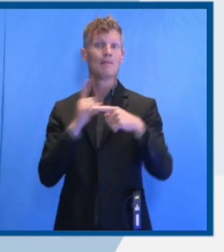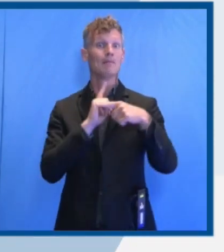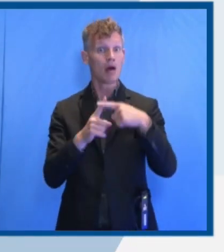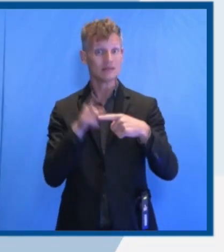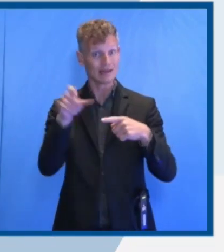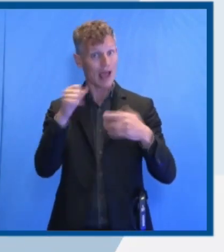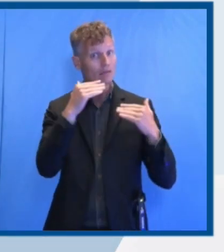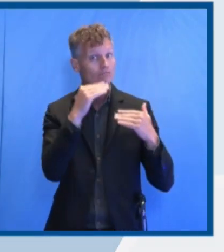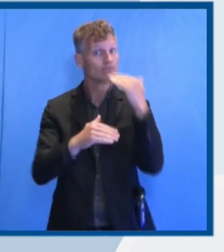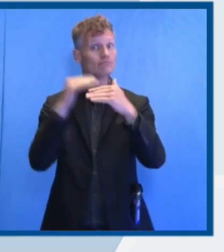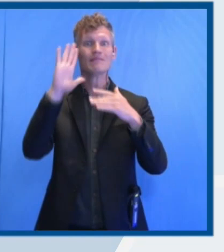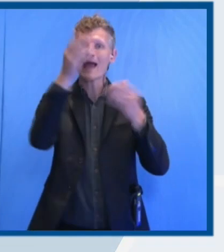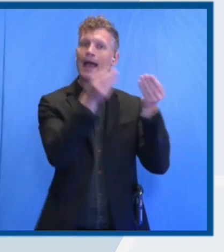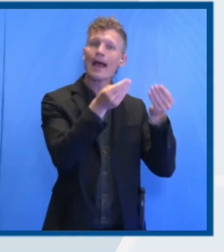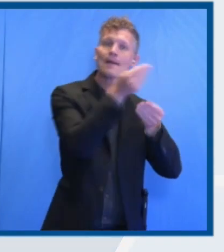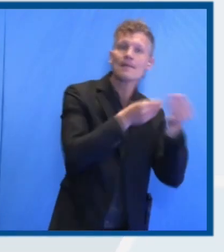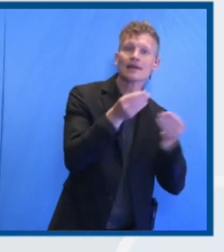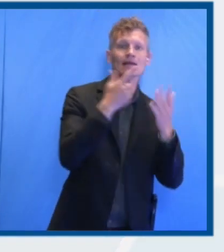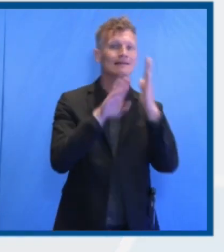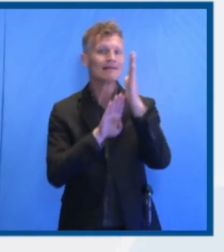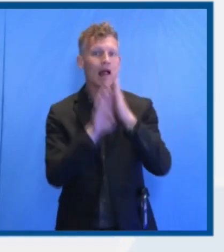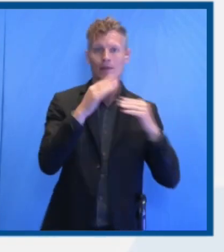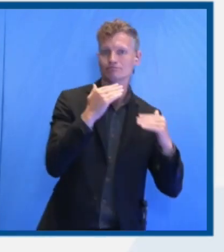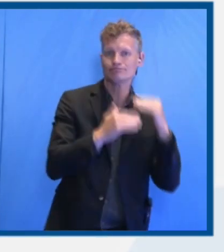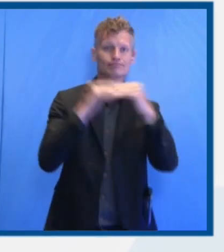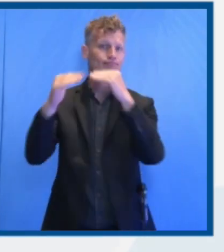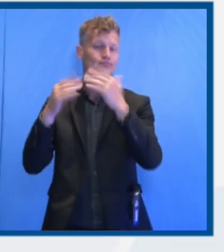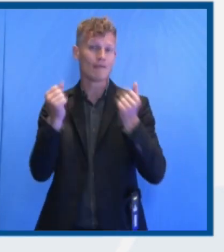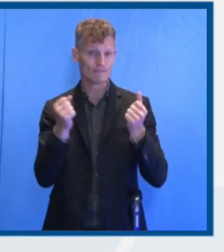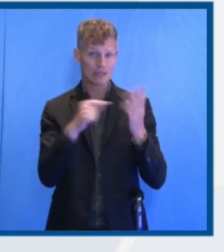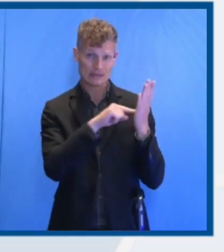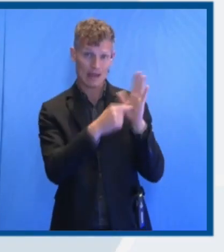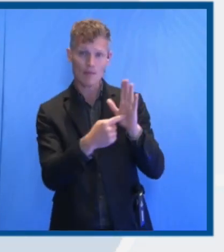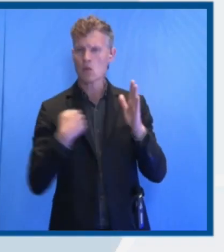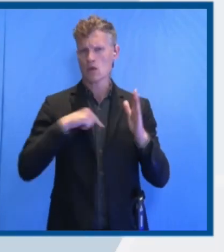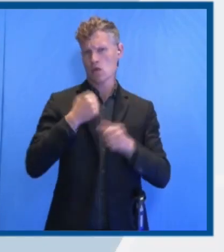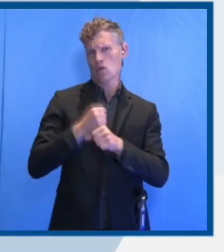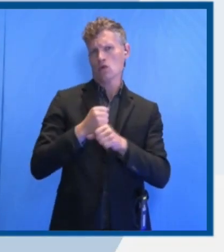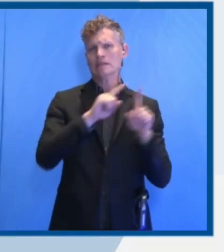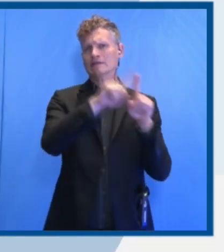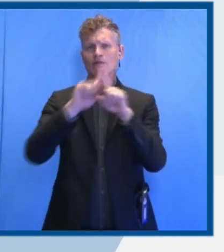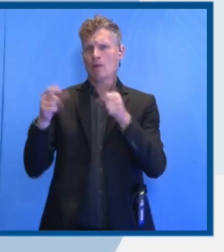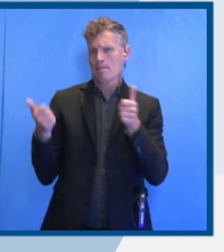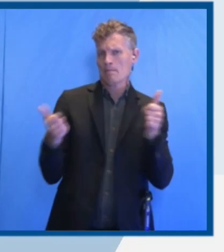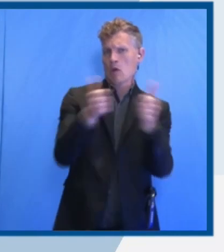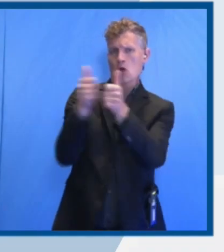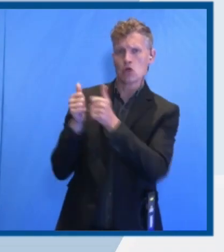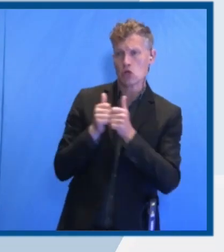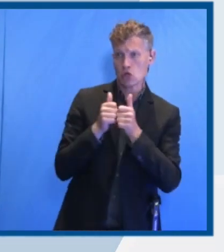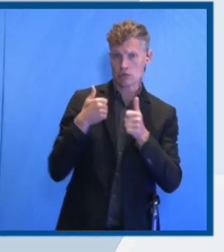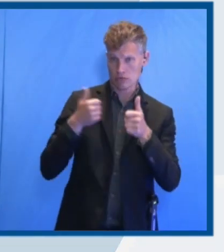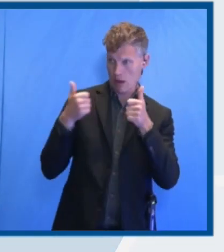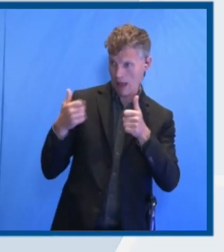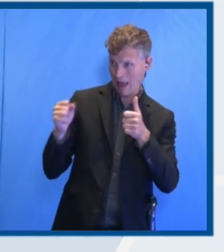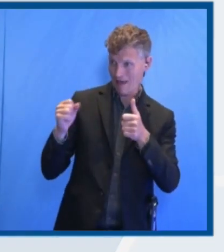goals. And so we have examples, for instance, where we're working with partners for resilience